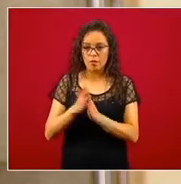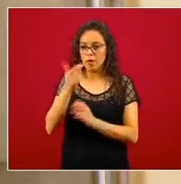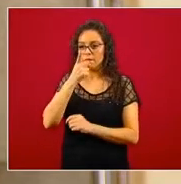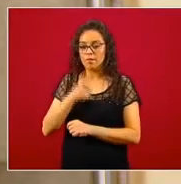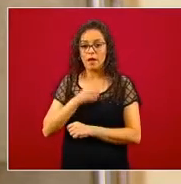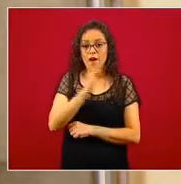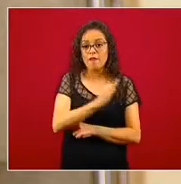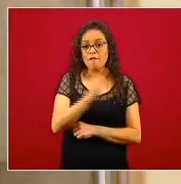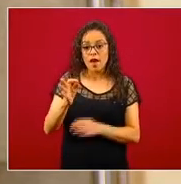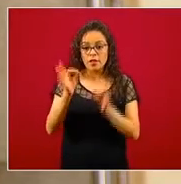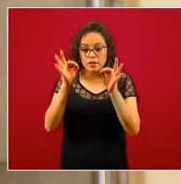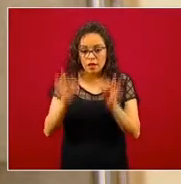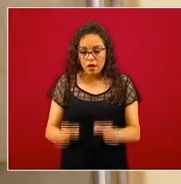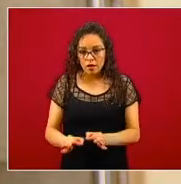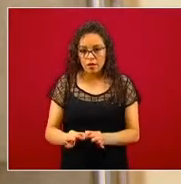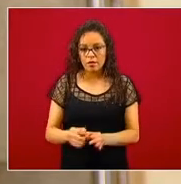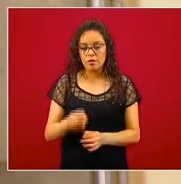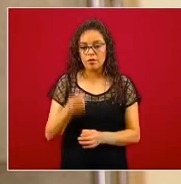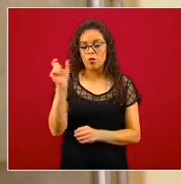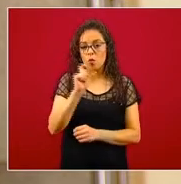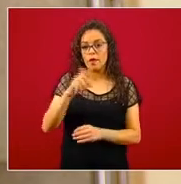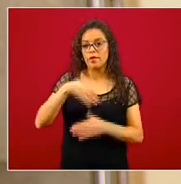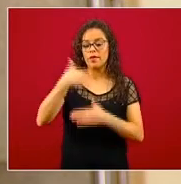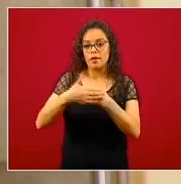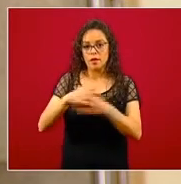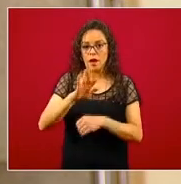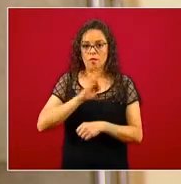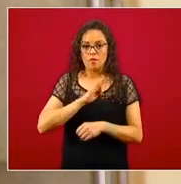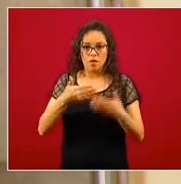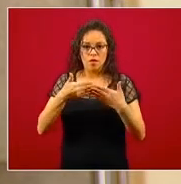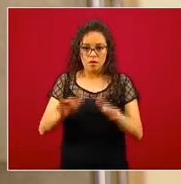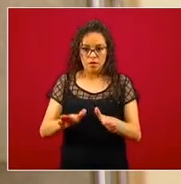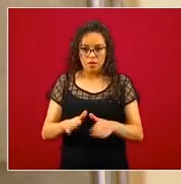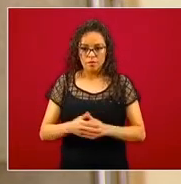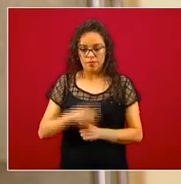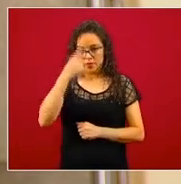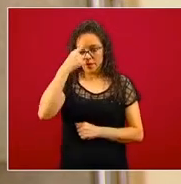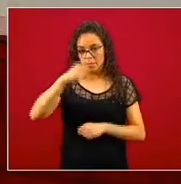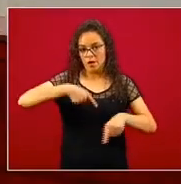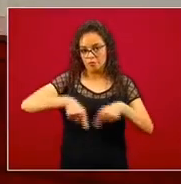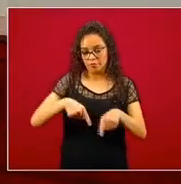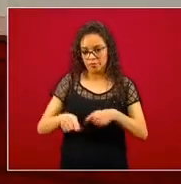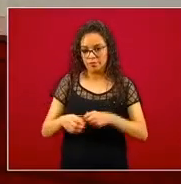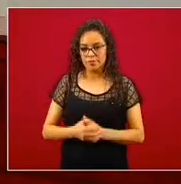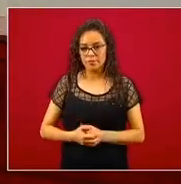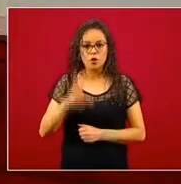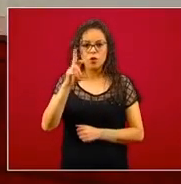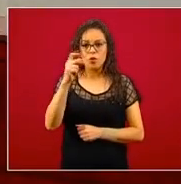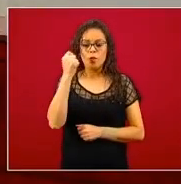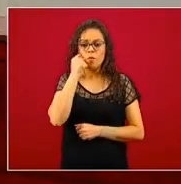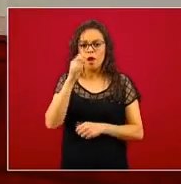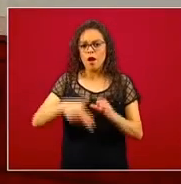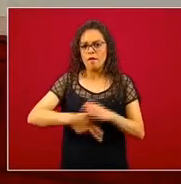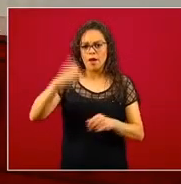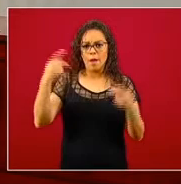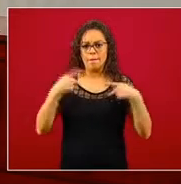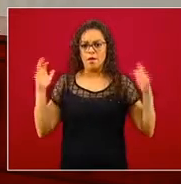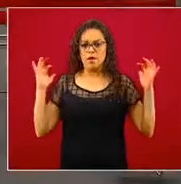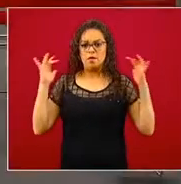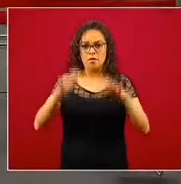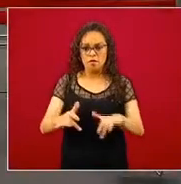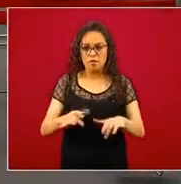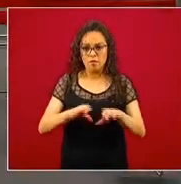the municipalities list was going to be updated. And the third question, revisiting the sports